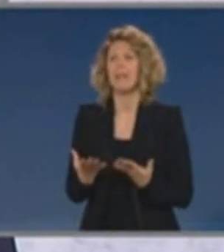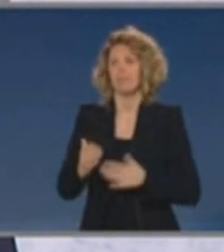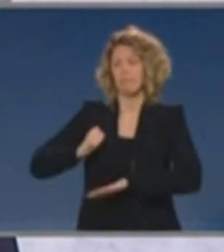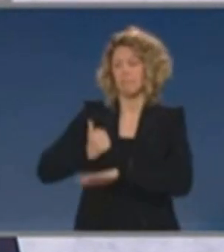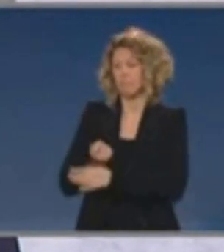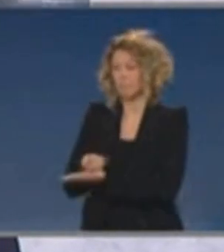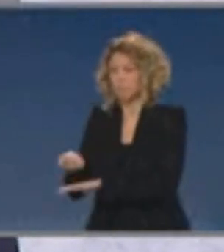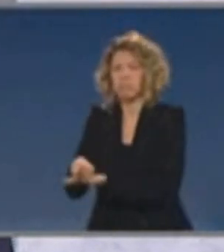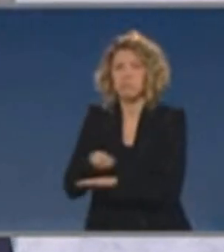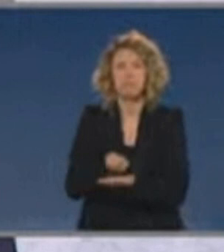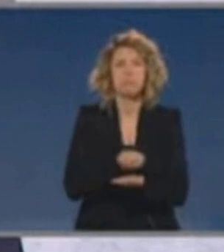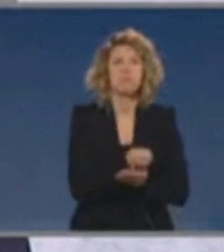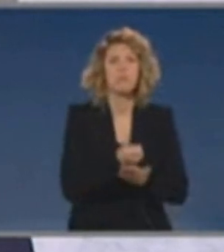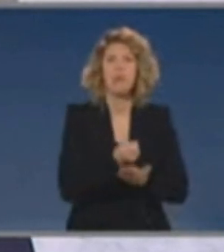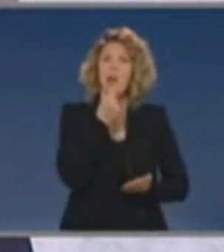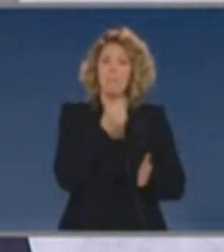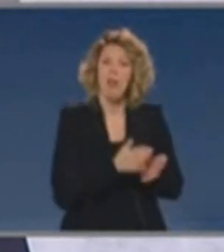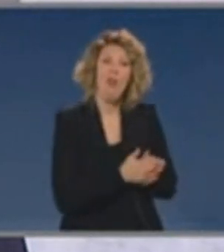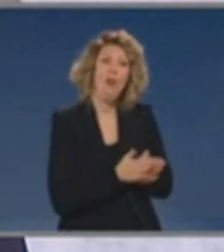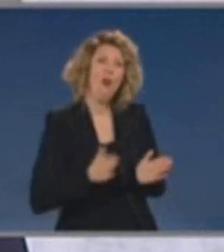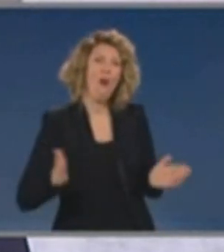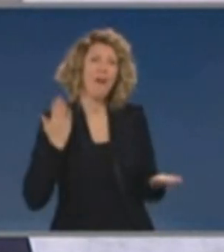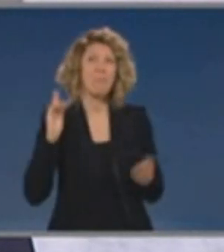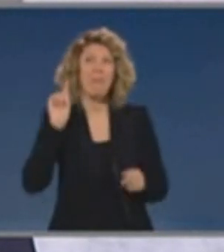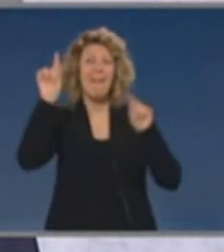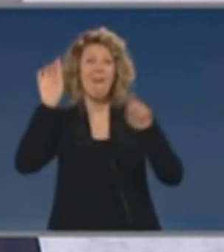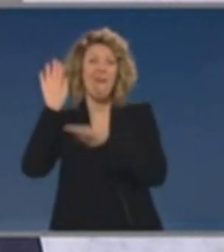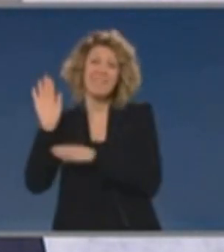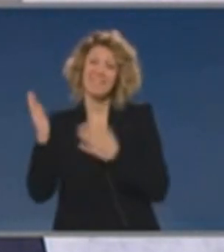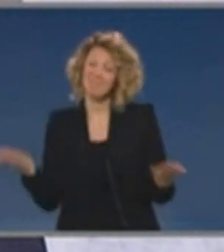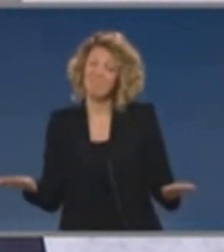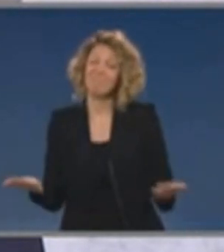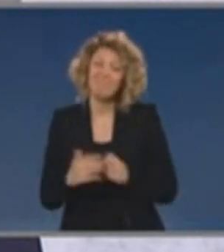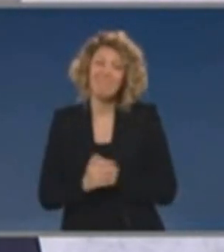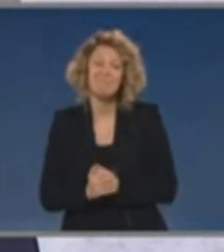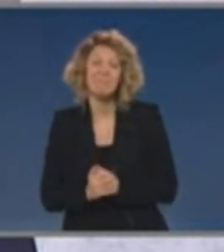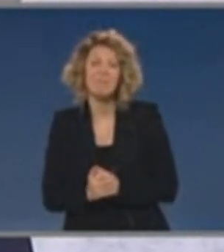in place a program twice as long as those in other comparable jurisdictions.